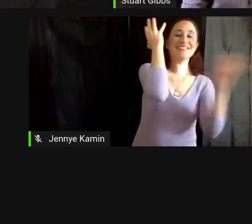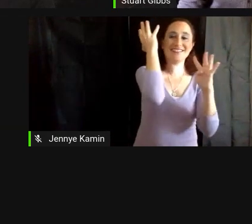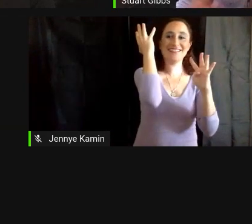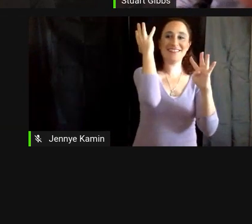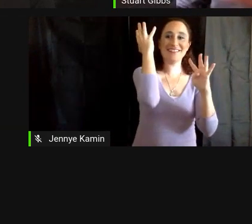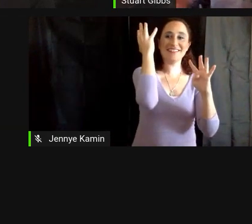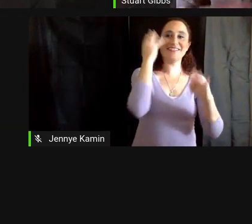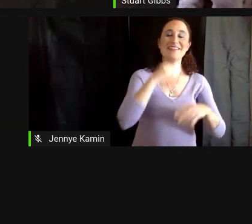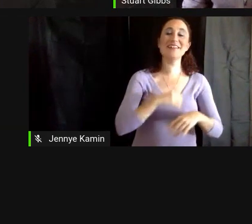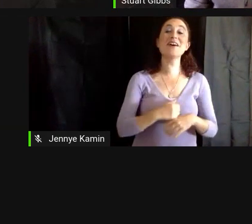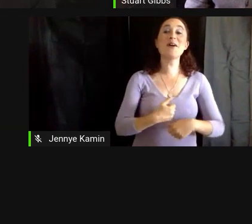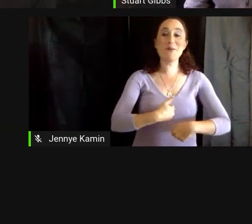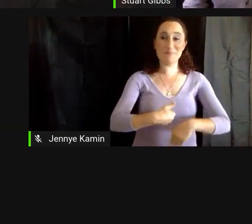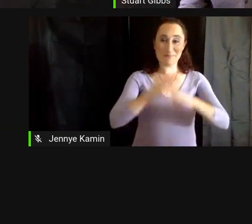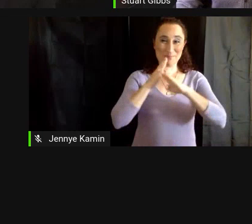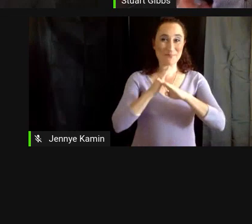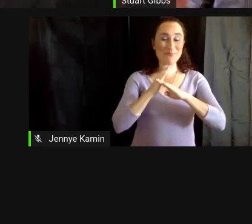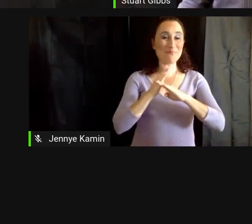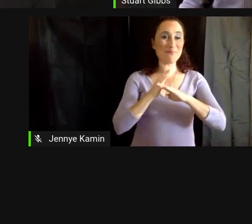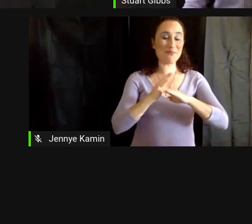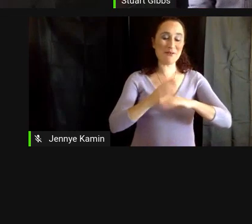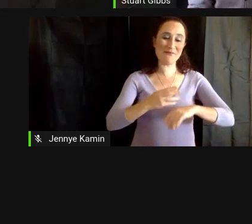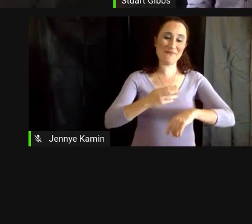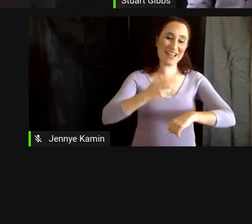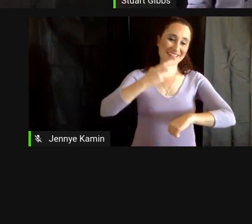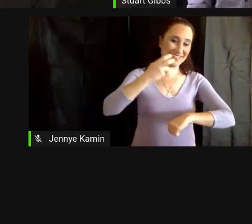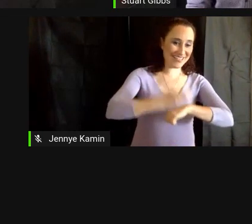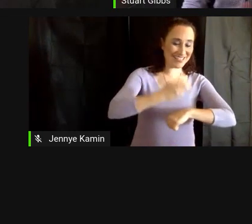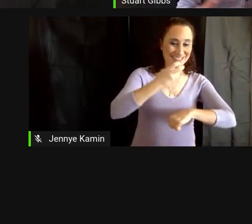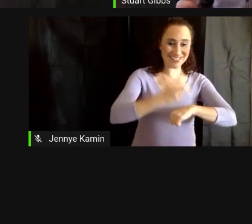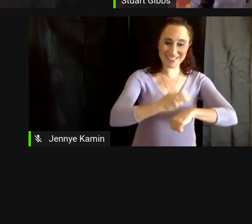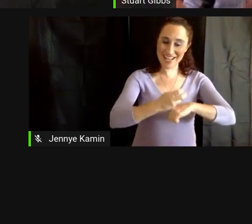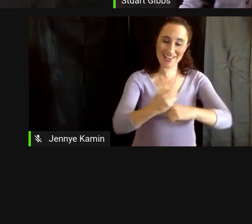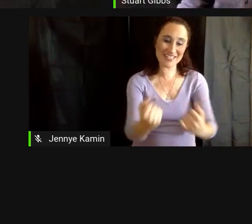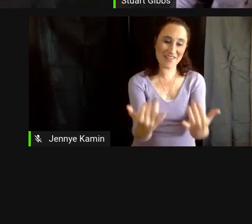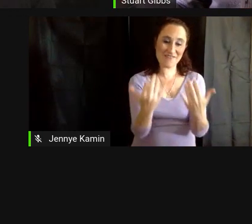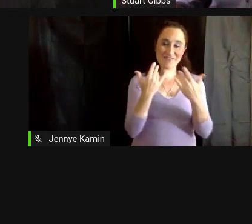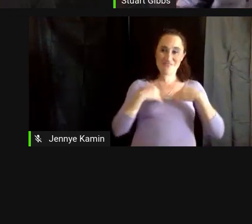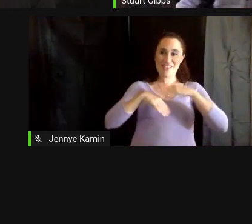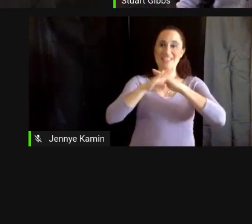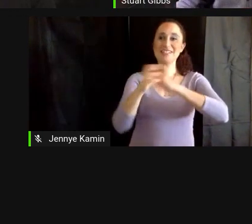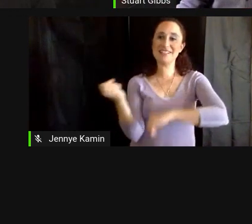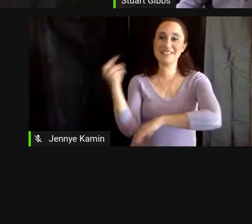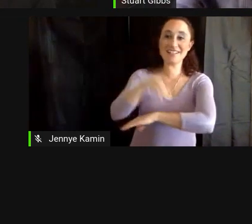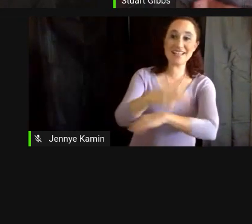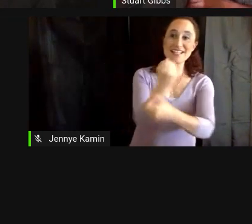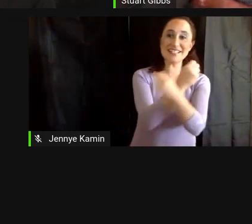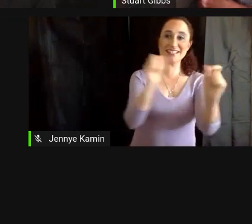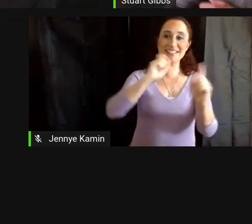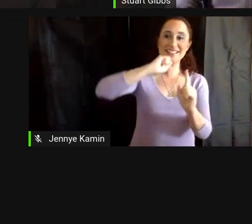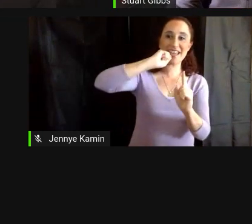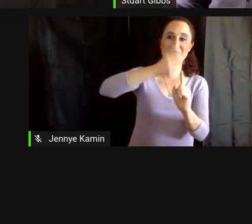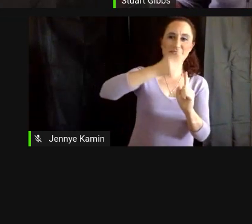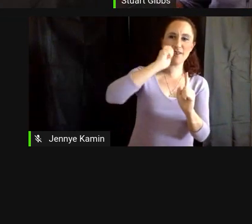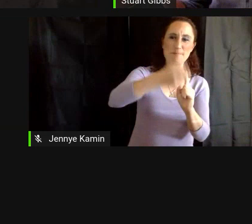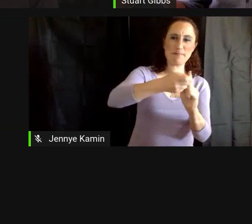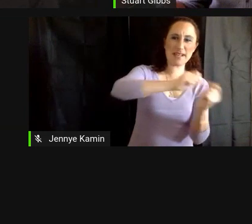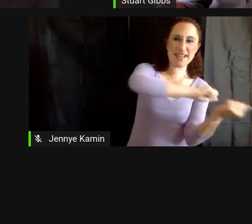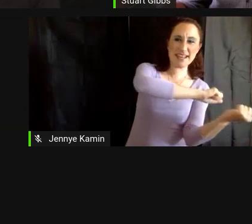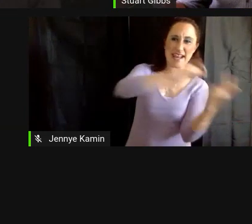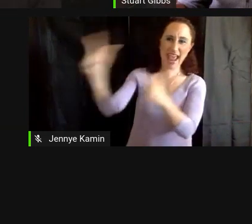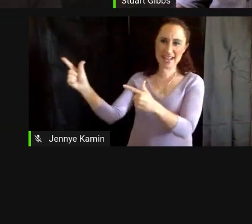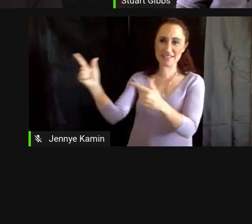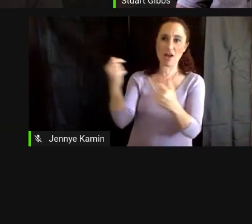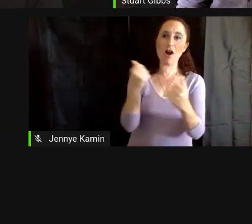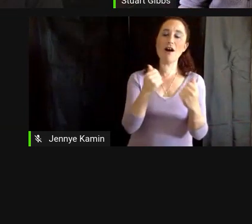the sentient conchs that have been invading them, and our heroes learn to defeat them, save the bananas of the world,